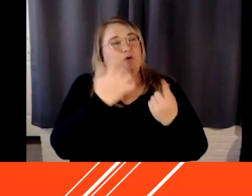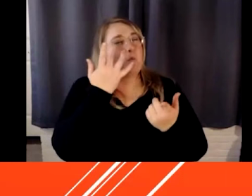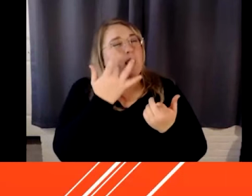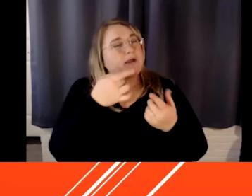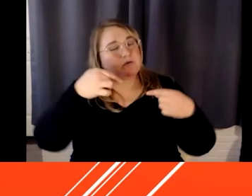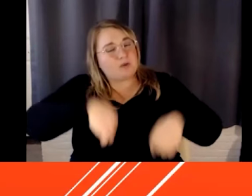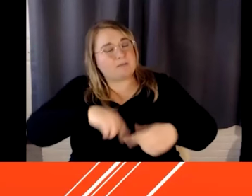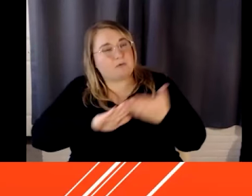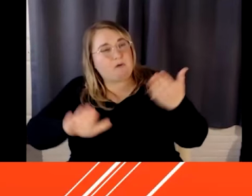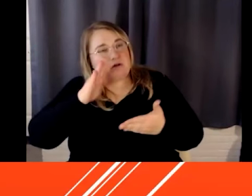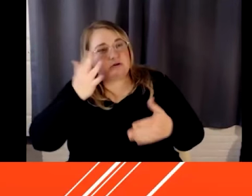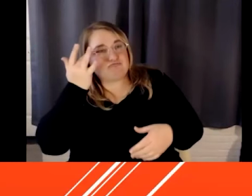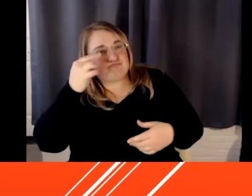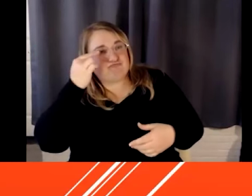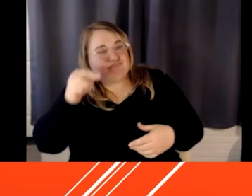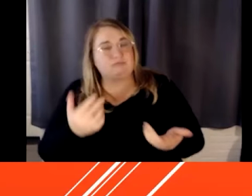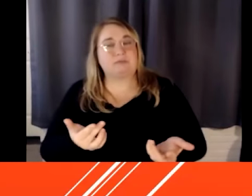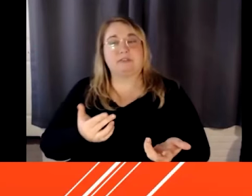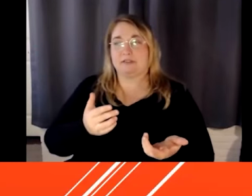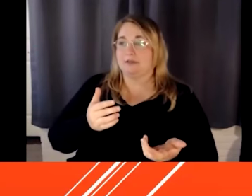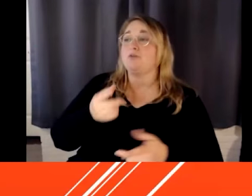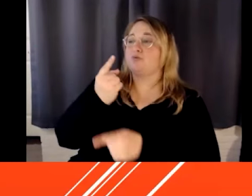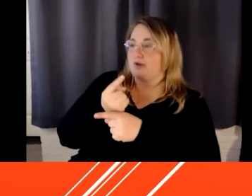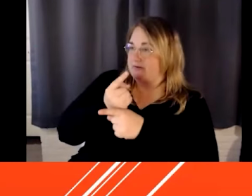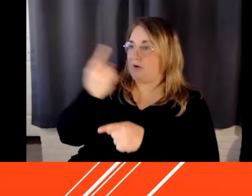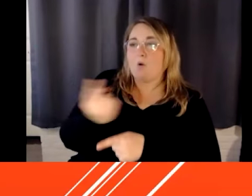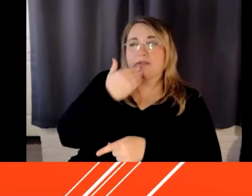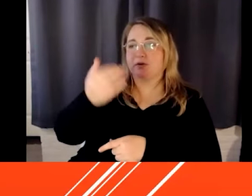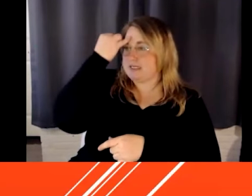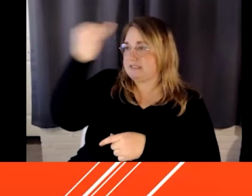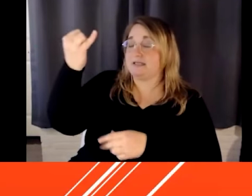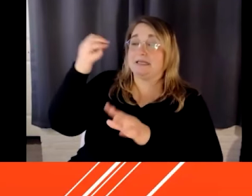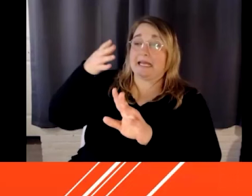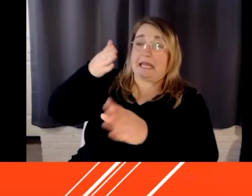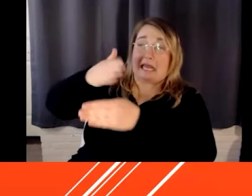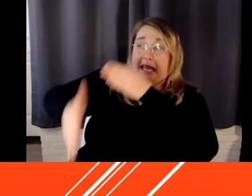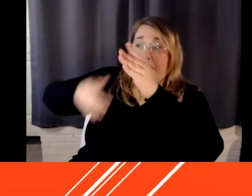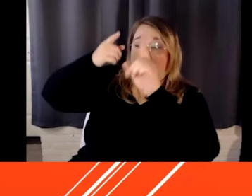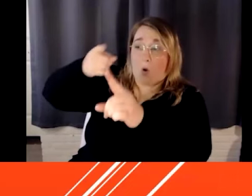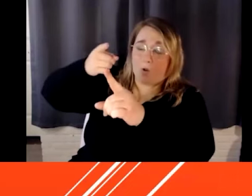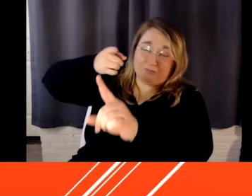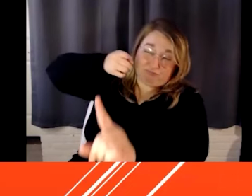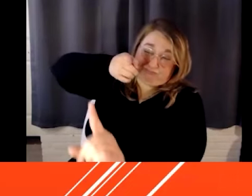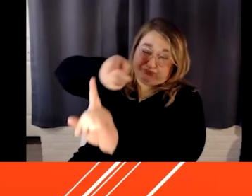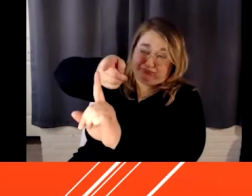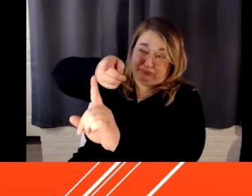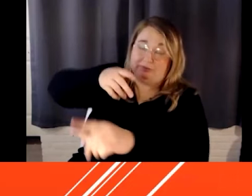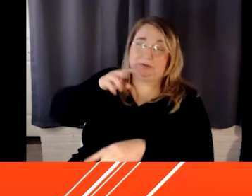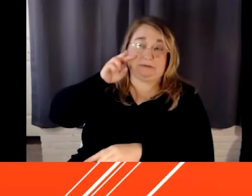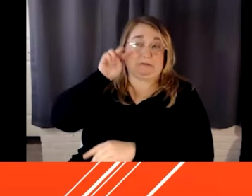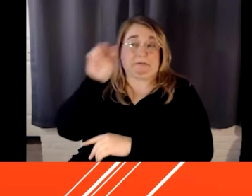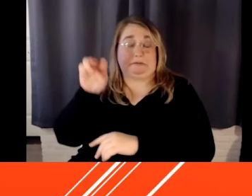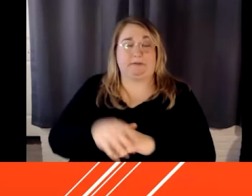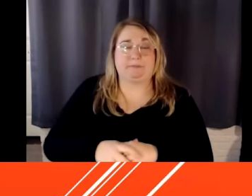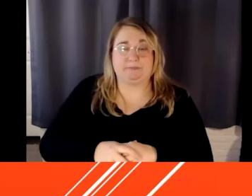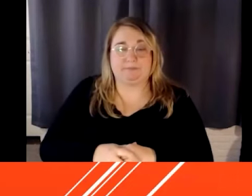Eye on the end goal, right? So, but I think what we'd probably find if we dig deeper is that at the K through 12